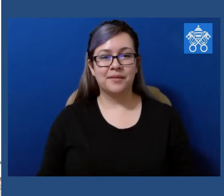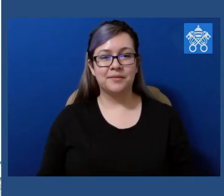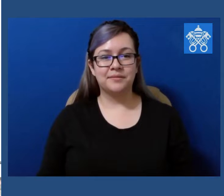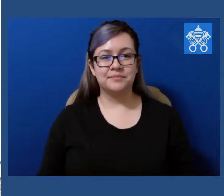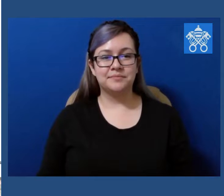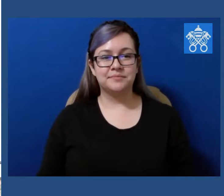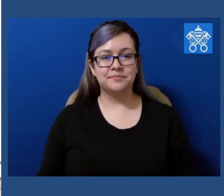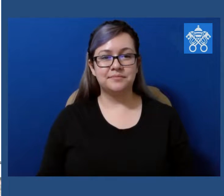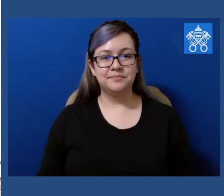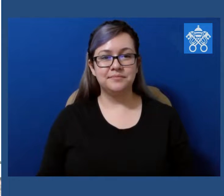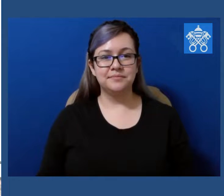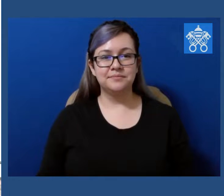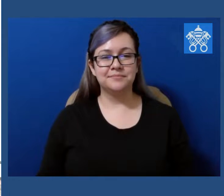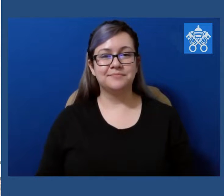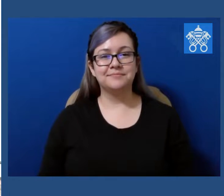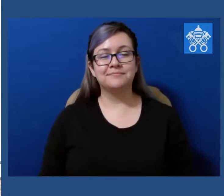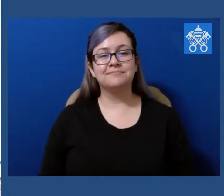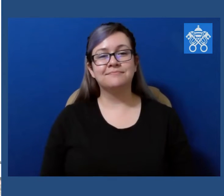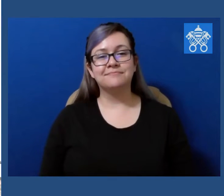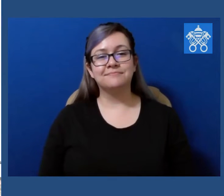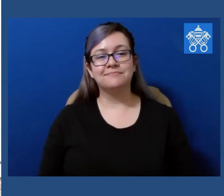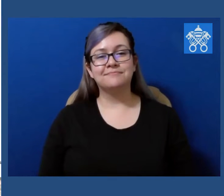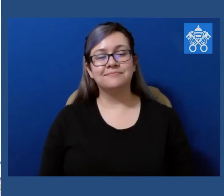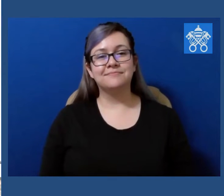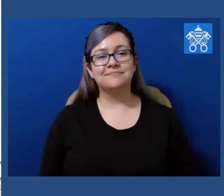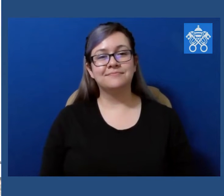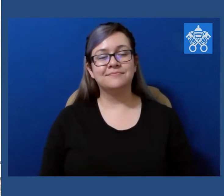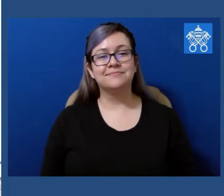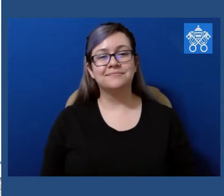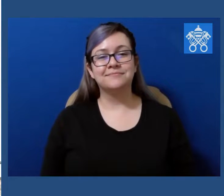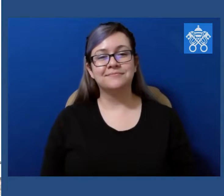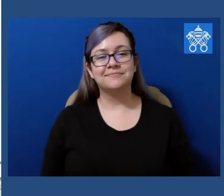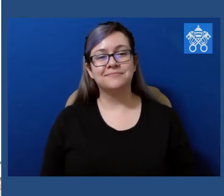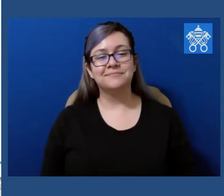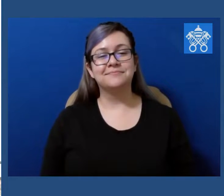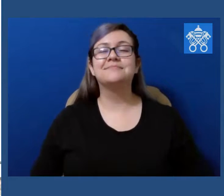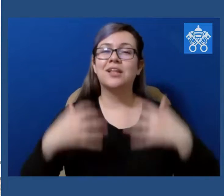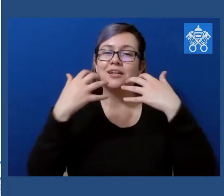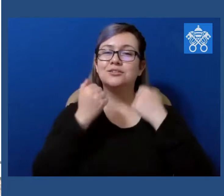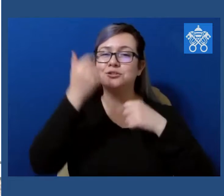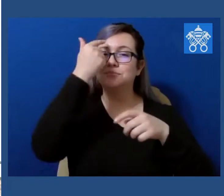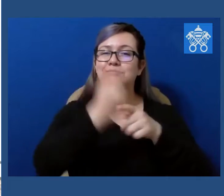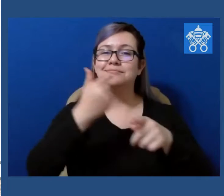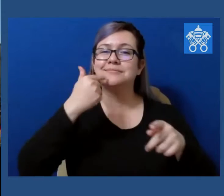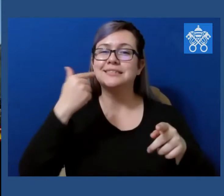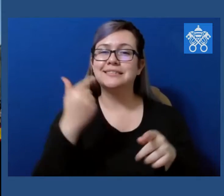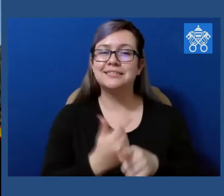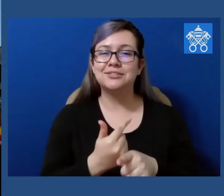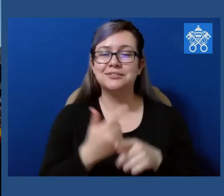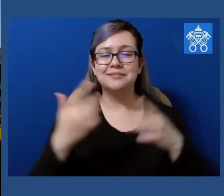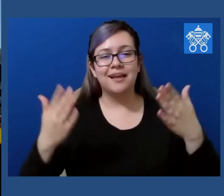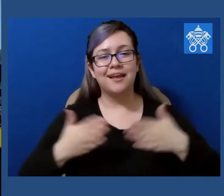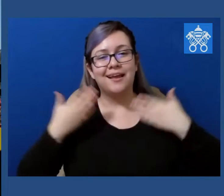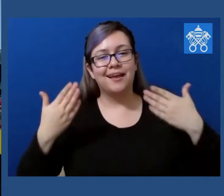Cari fratelli e sorelle, buona domenica. Dear brothers and